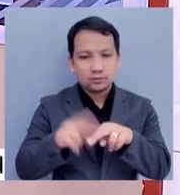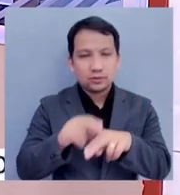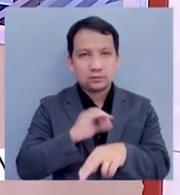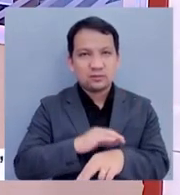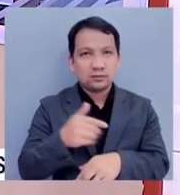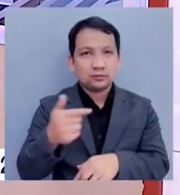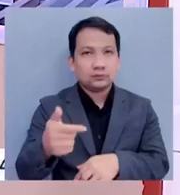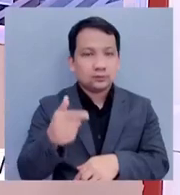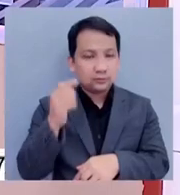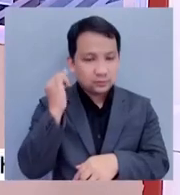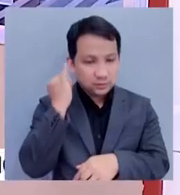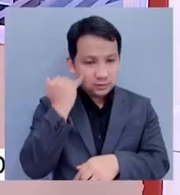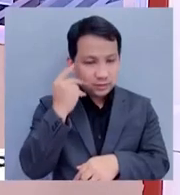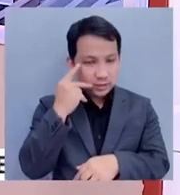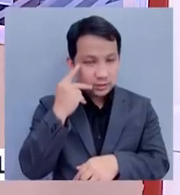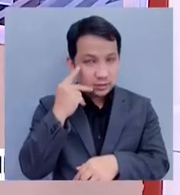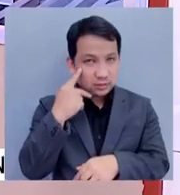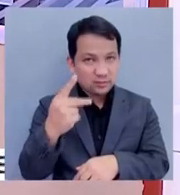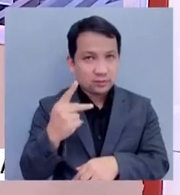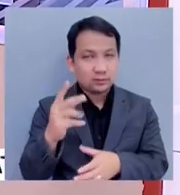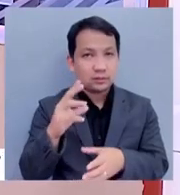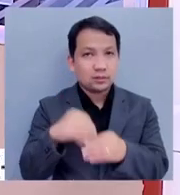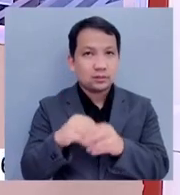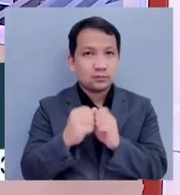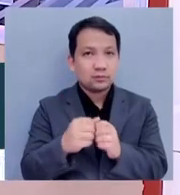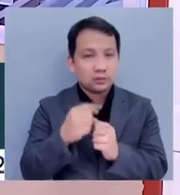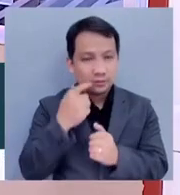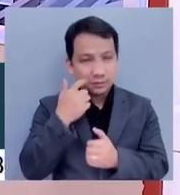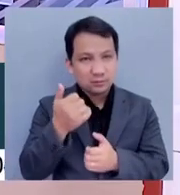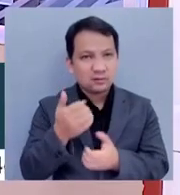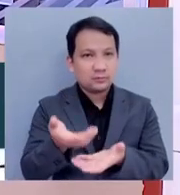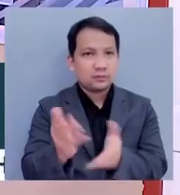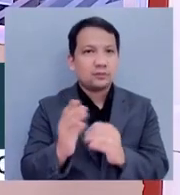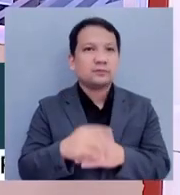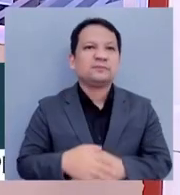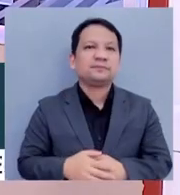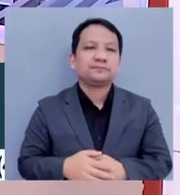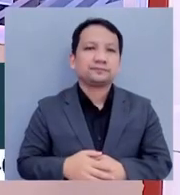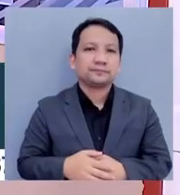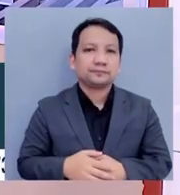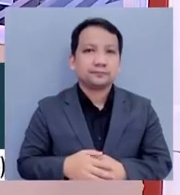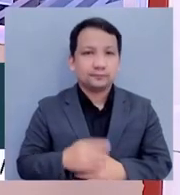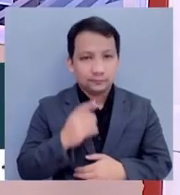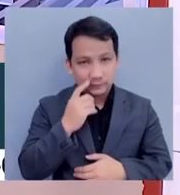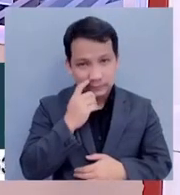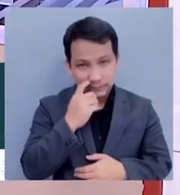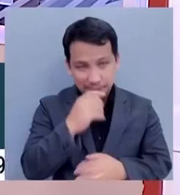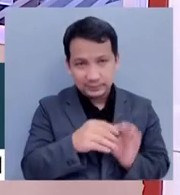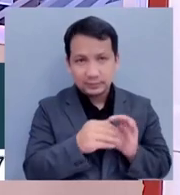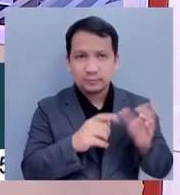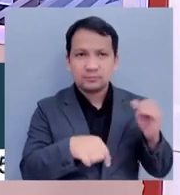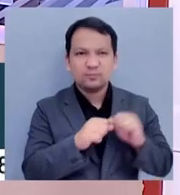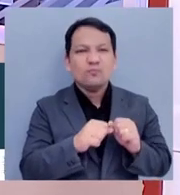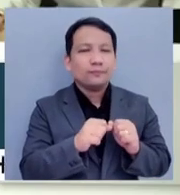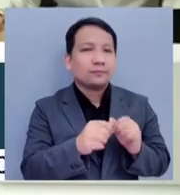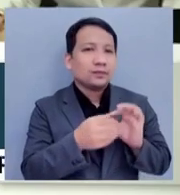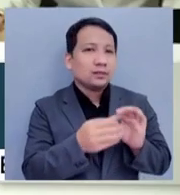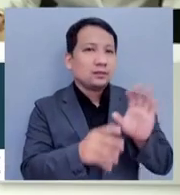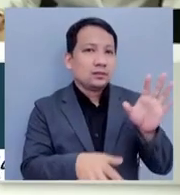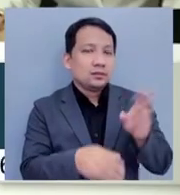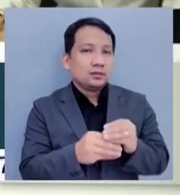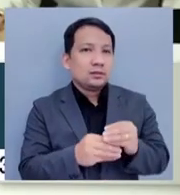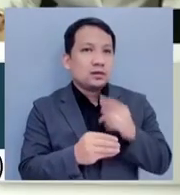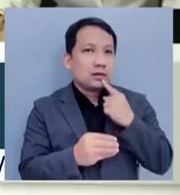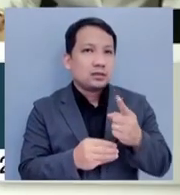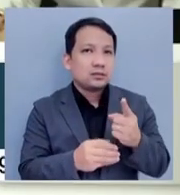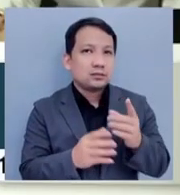correspondent, Jackie Pascual. He now joins us on the line. Jackie, go ahead. Hi, good afternoon, Carmina. ASEAN Plus 3